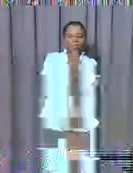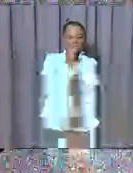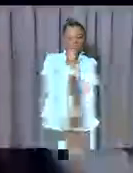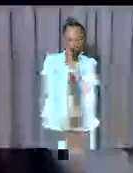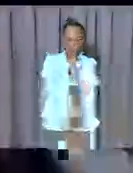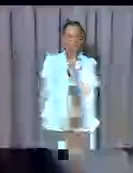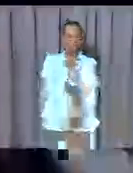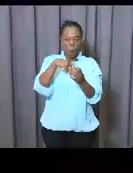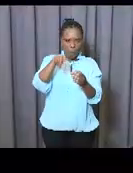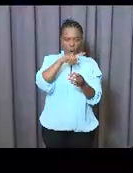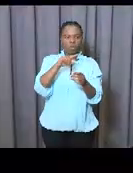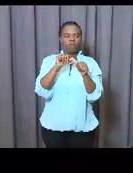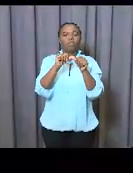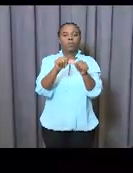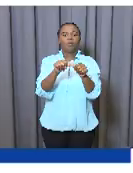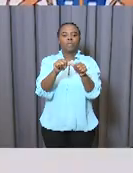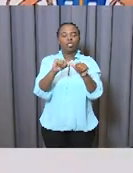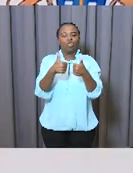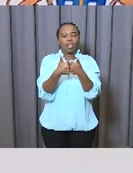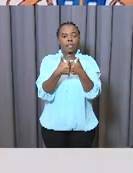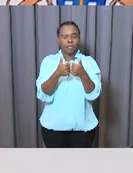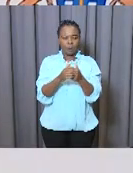to address the challenge